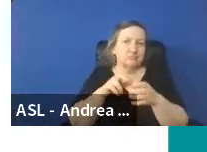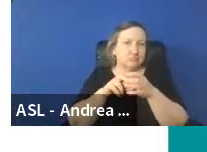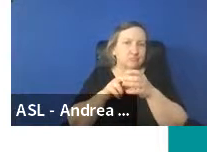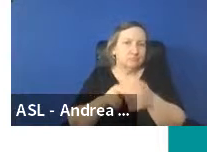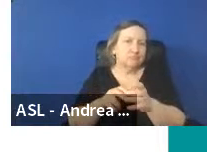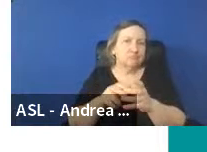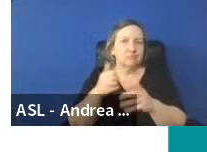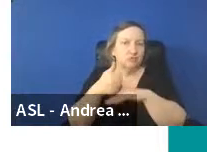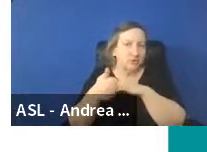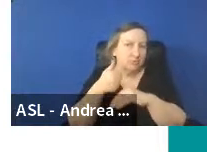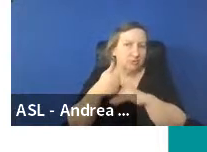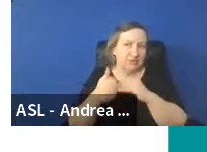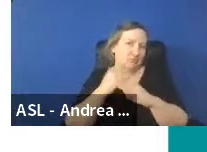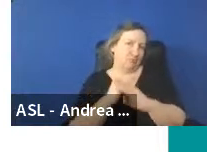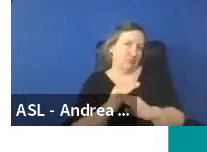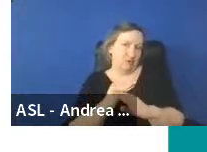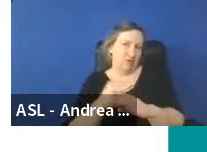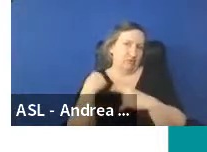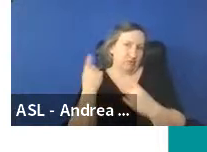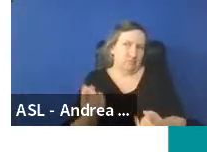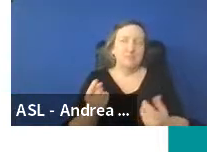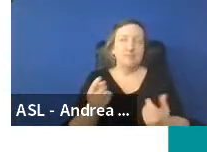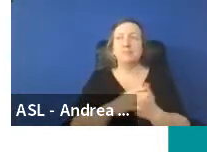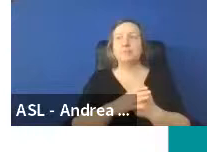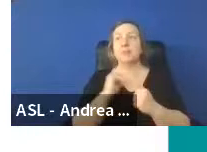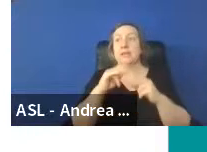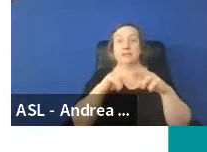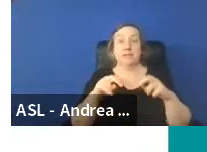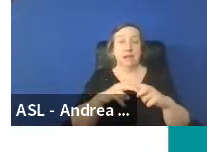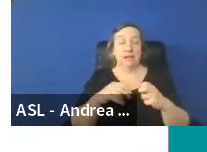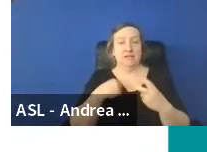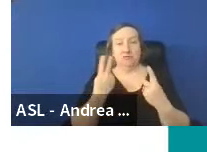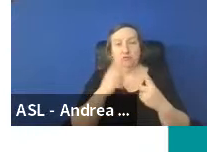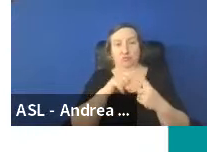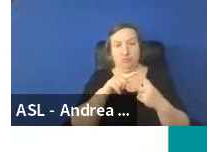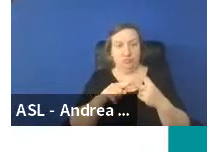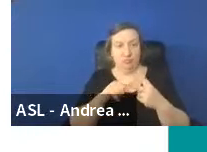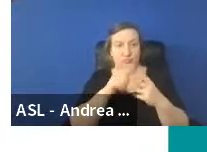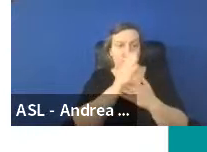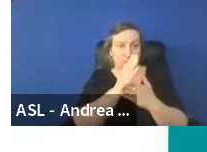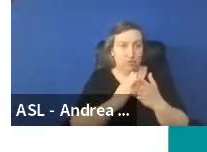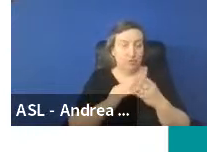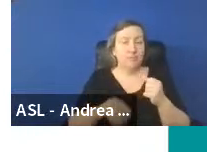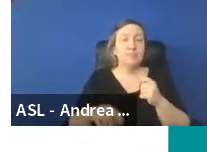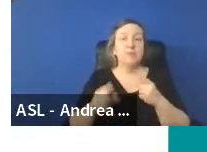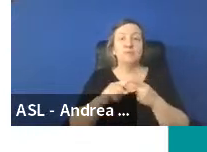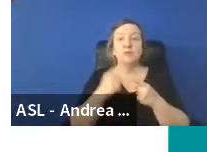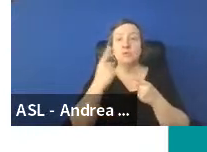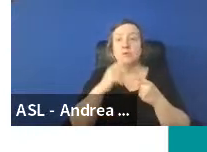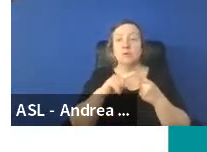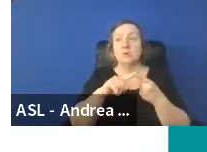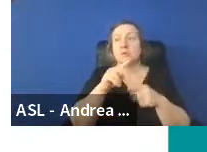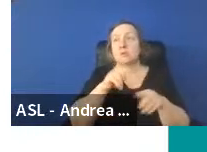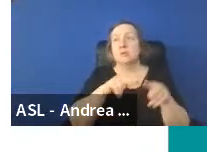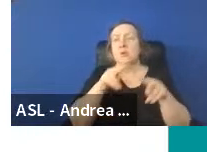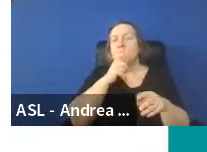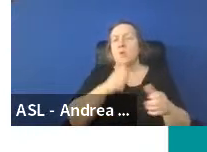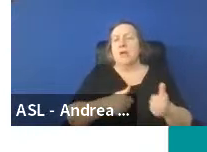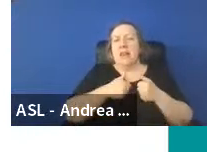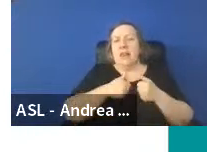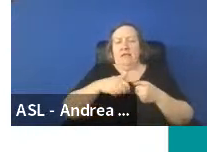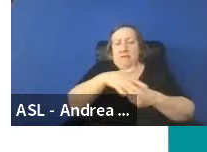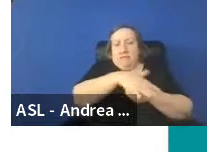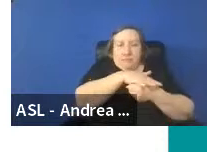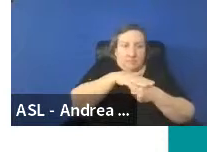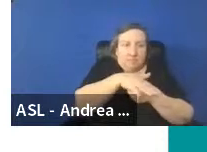So this analysis that I'm going to share has really two components. The first is looking at who lives